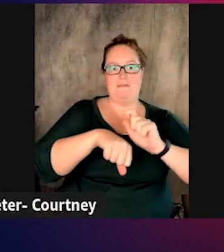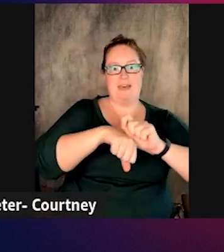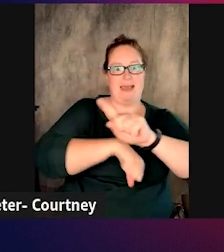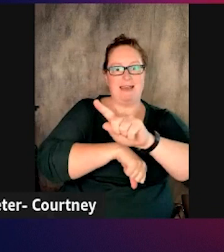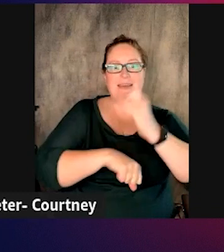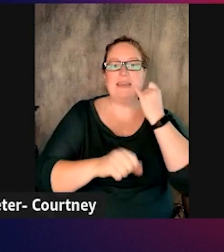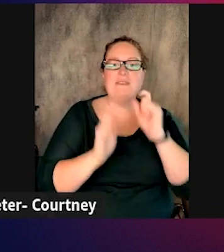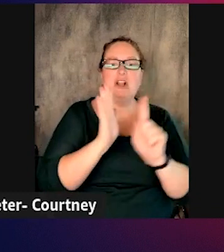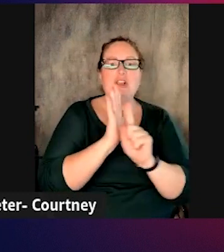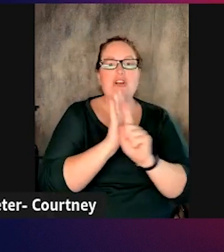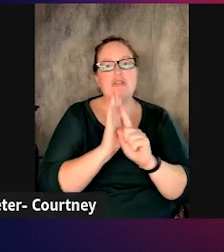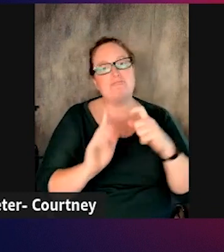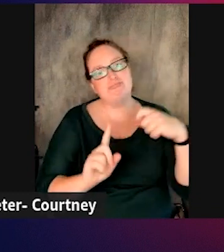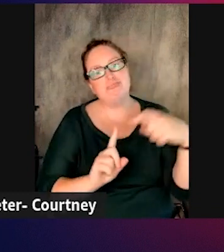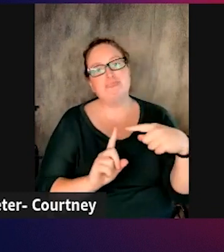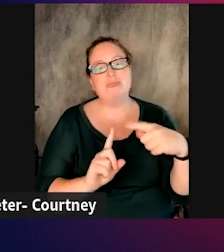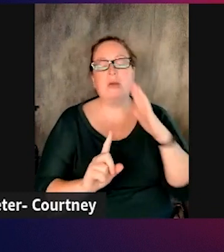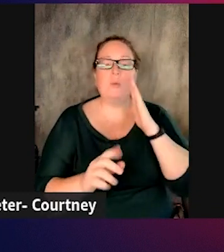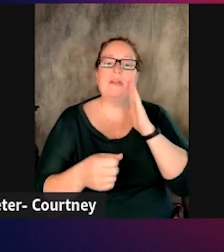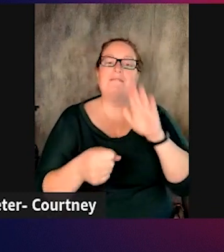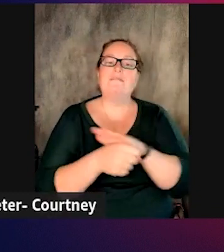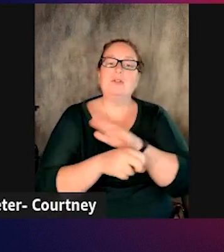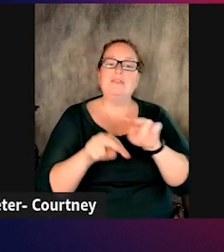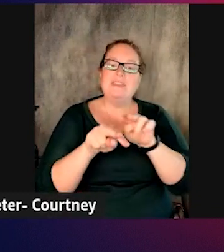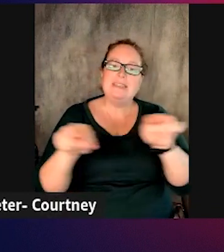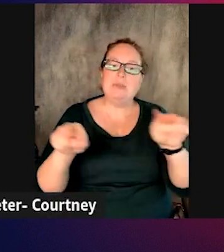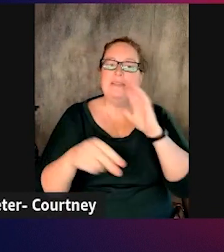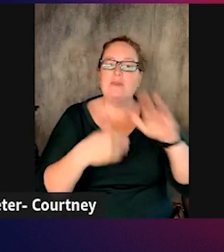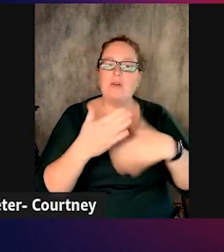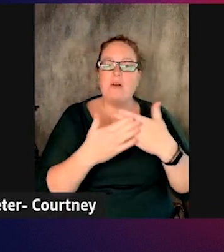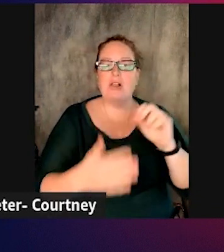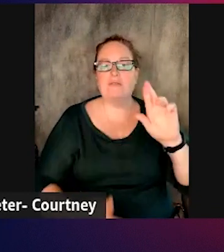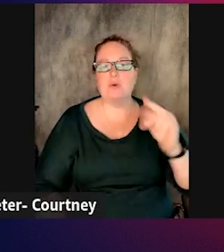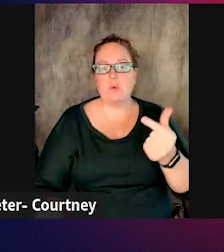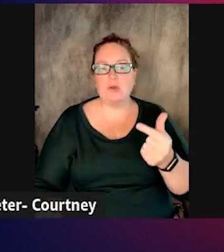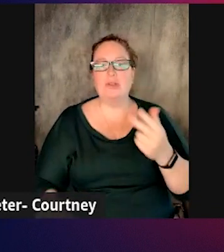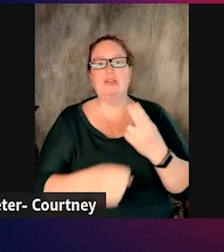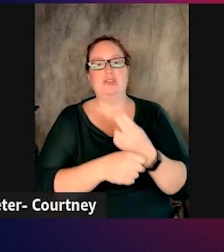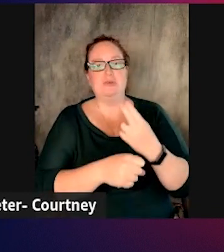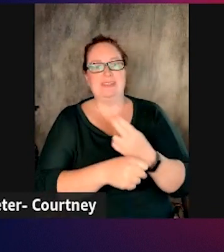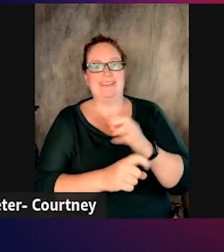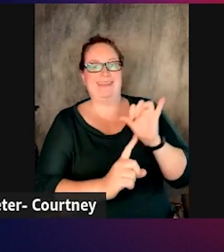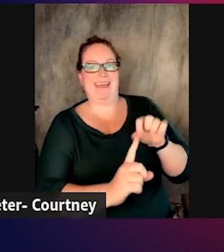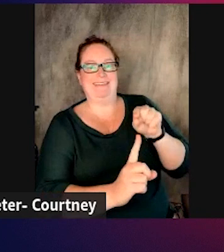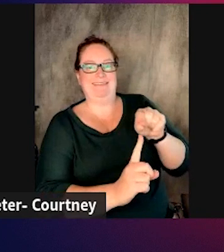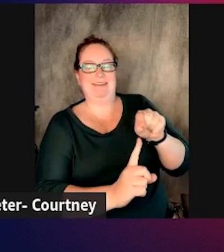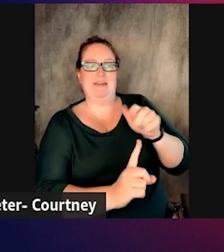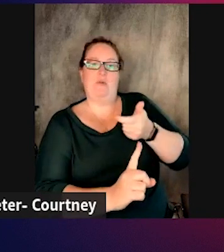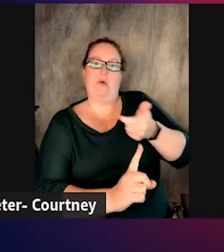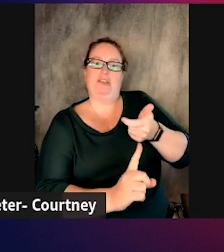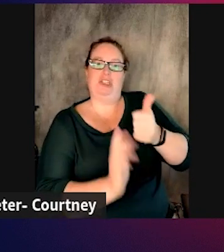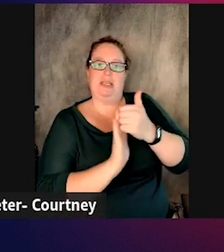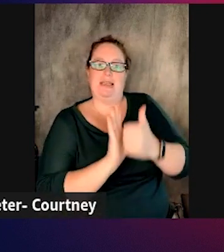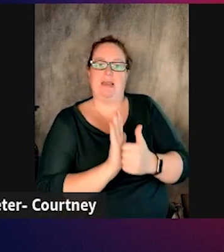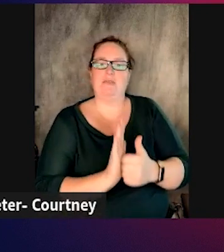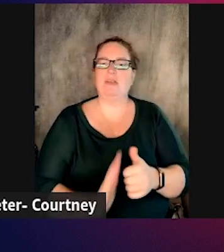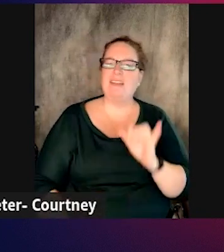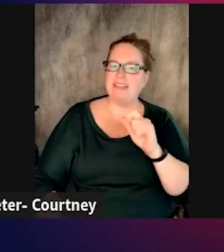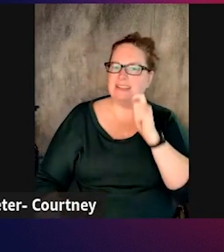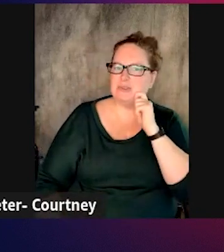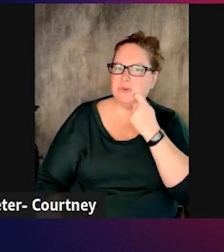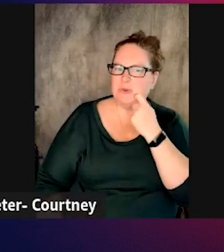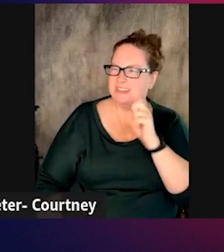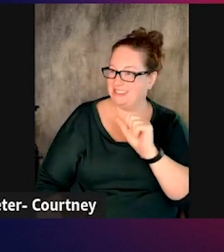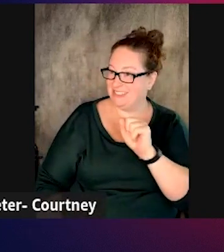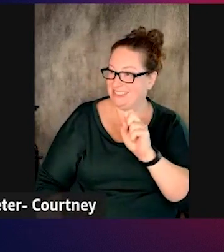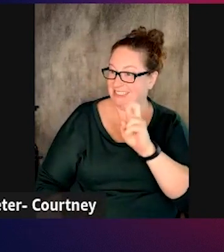fires. So they're going to have a full visibility across the organization using their monitoring accounts. That's super cool. That's super cool. Steve, you got a